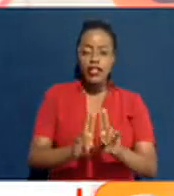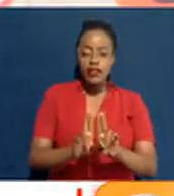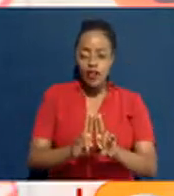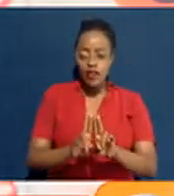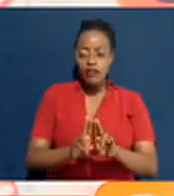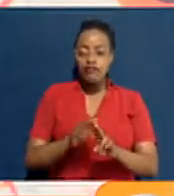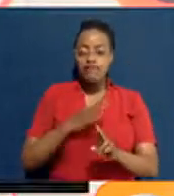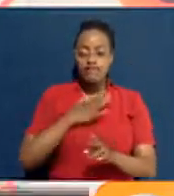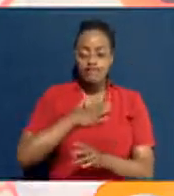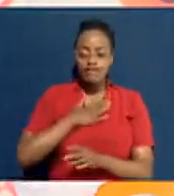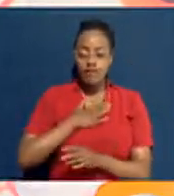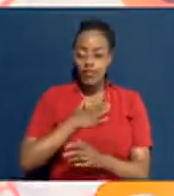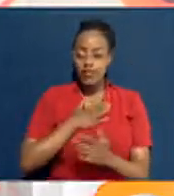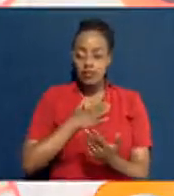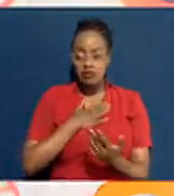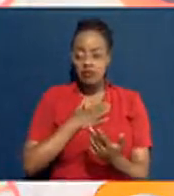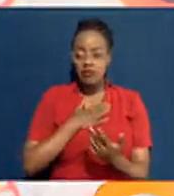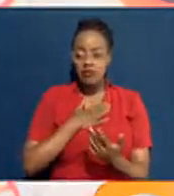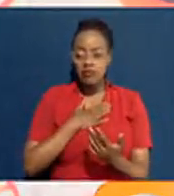was basically,